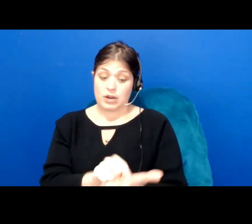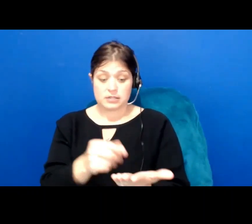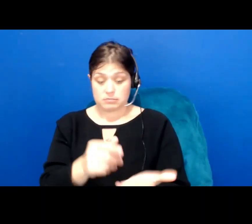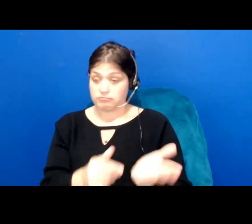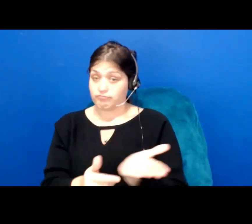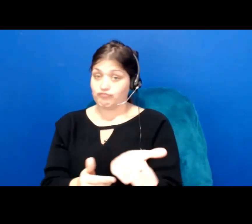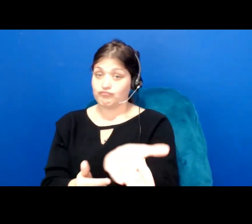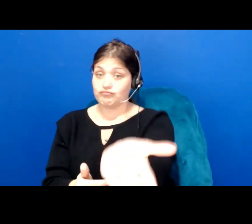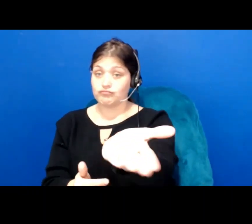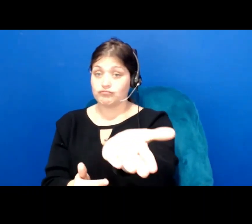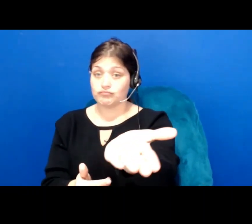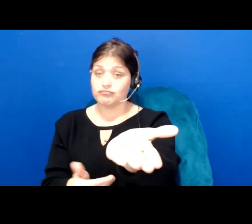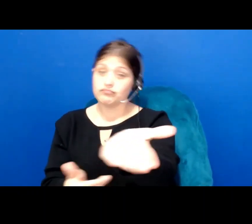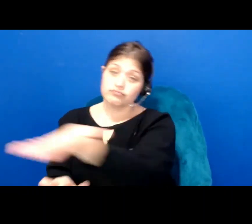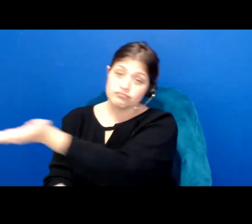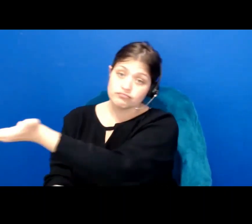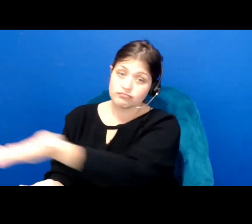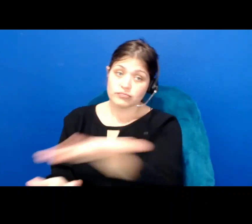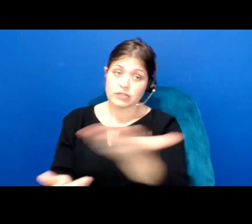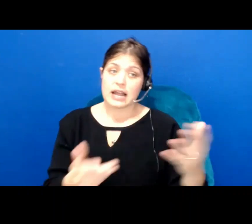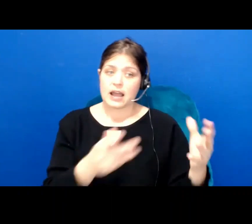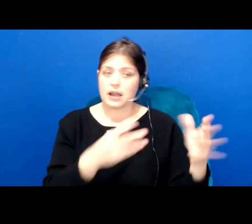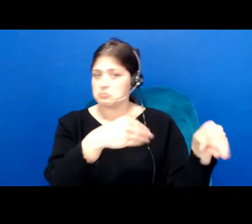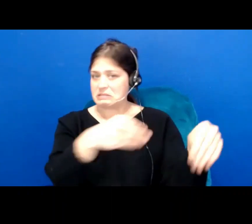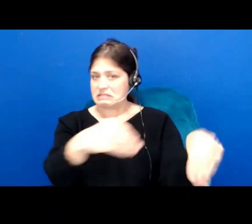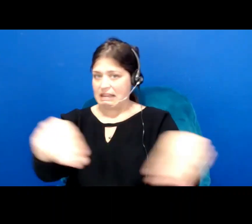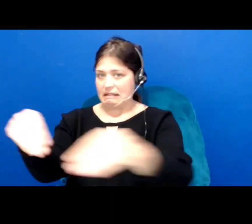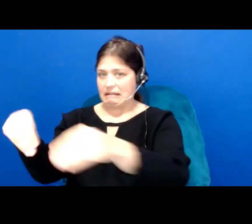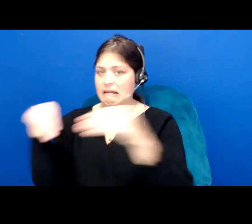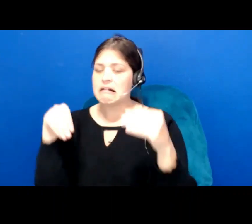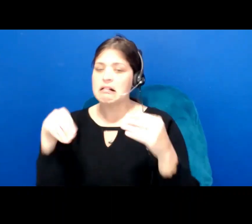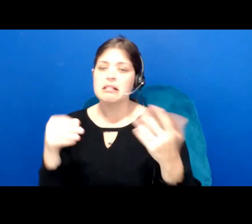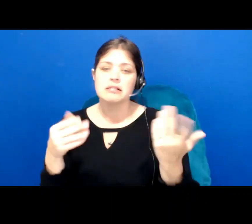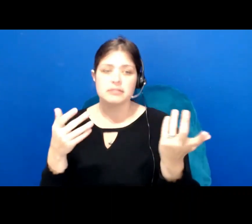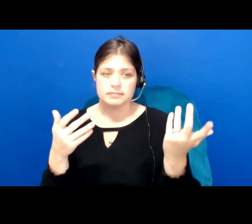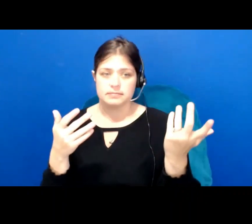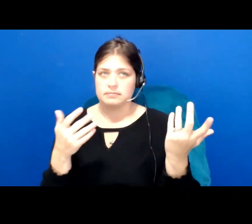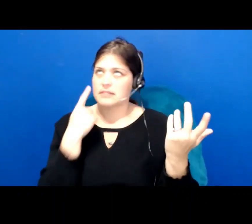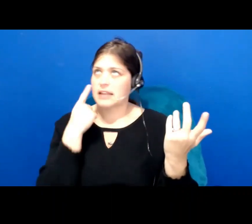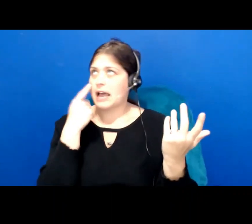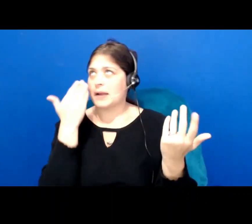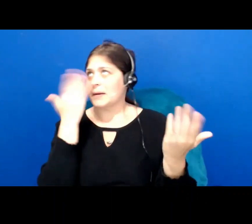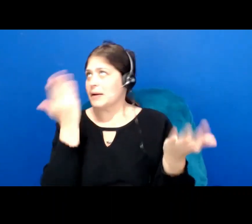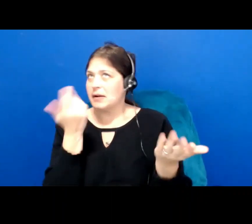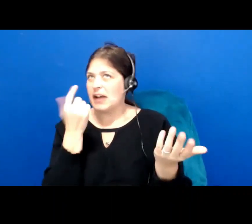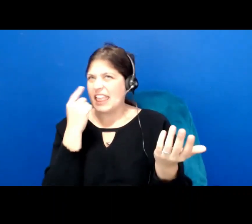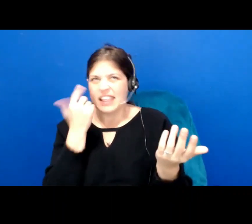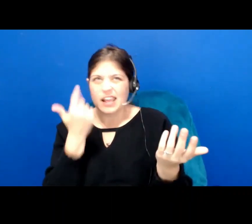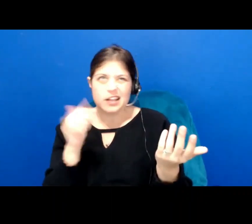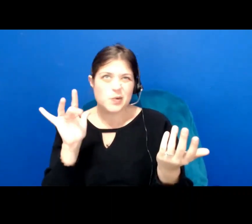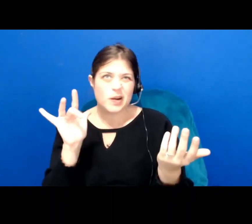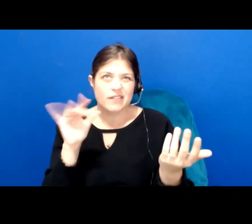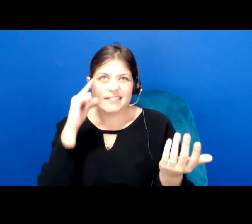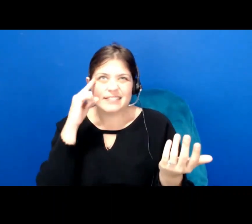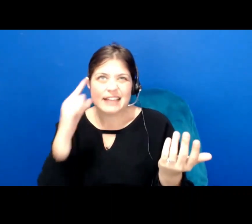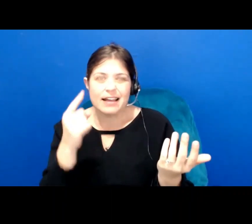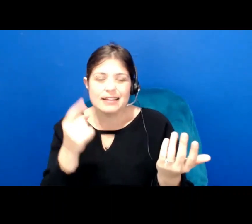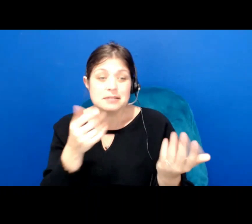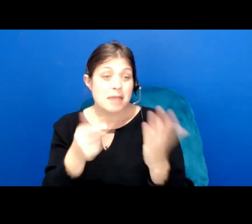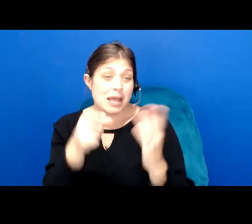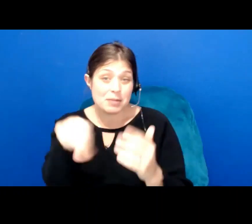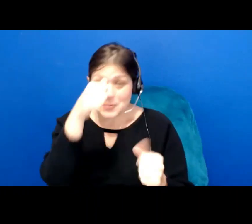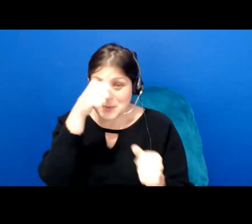and they would sell for, I don't know, I remember 25 cents. Many of you might have remembered a